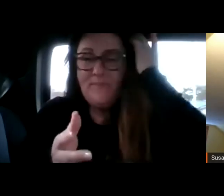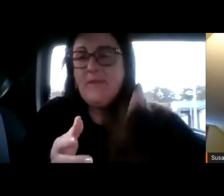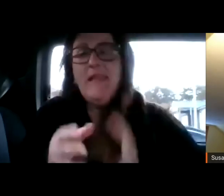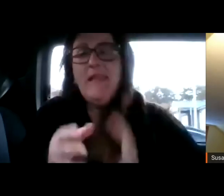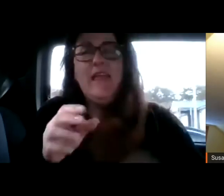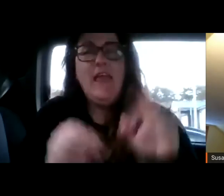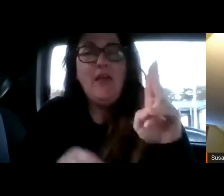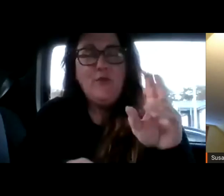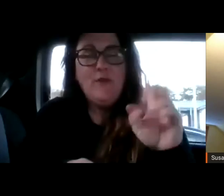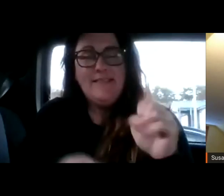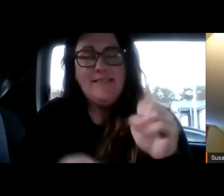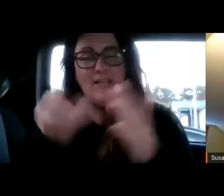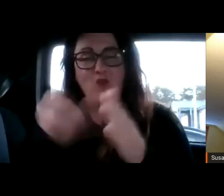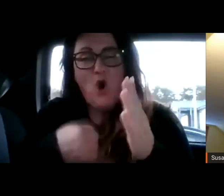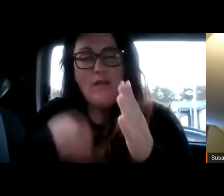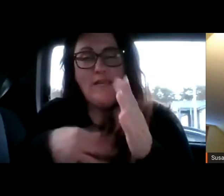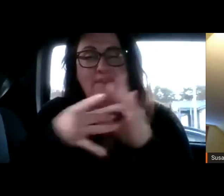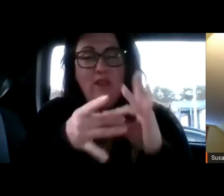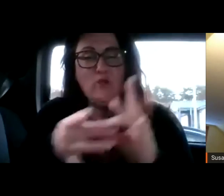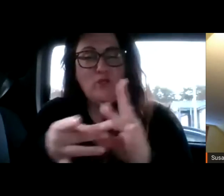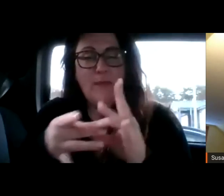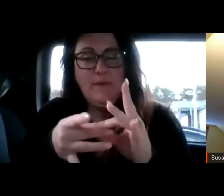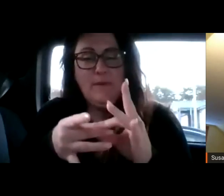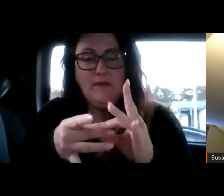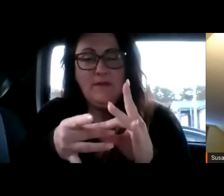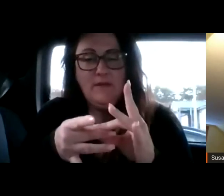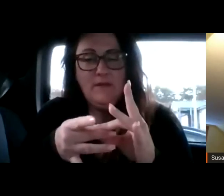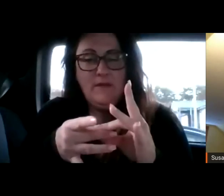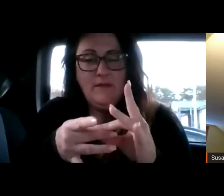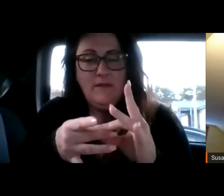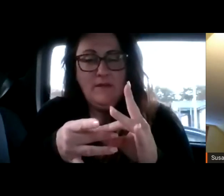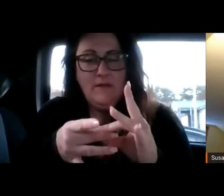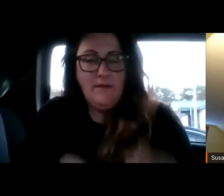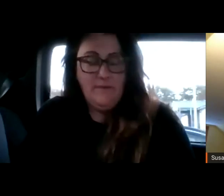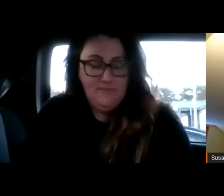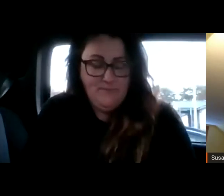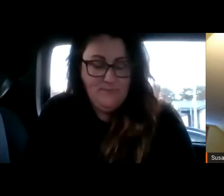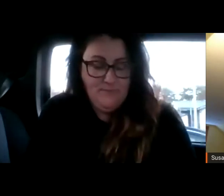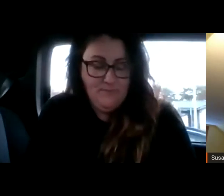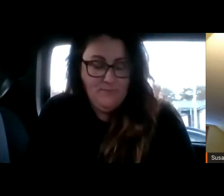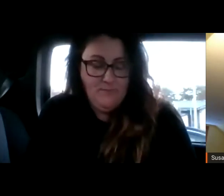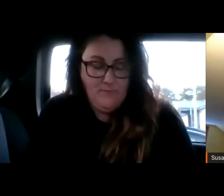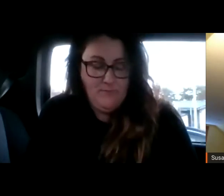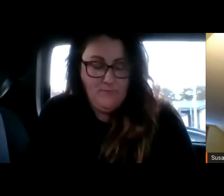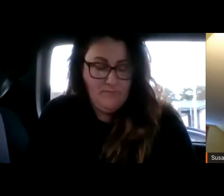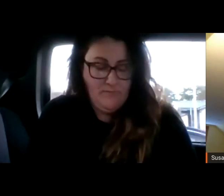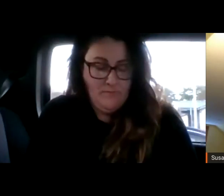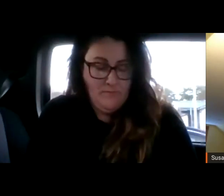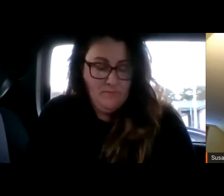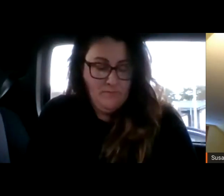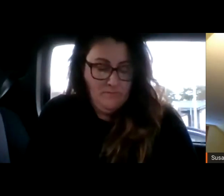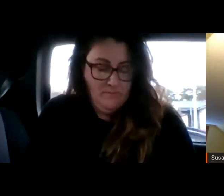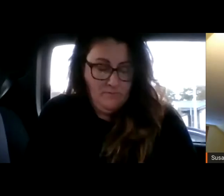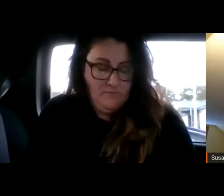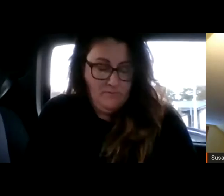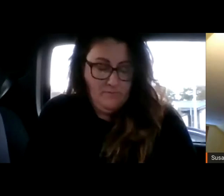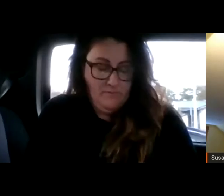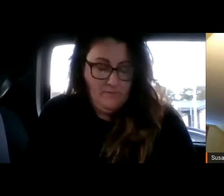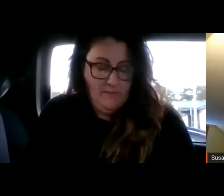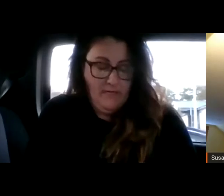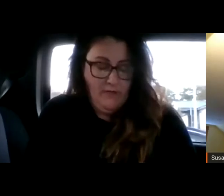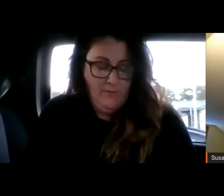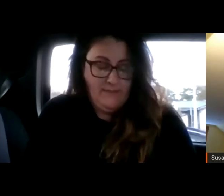Fellowship. In 2014, she was inducted into the Oklahoma Writers Hall of Fame. A renowned musician,